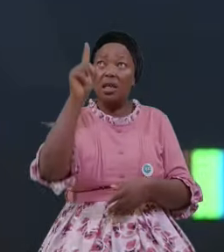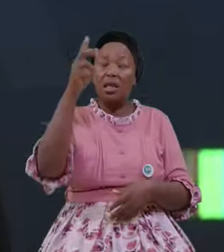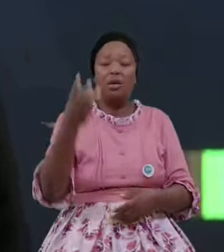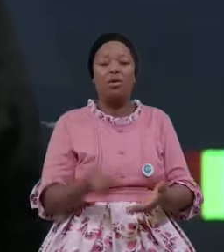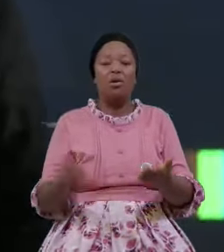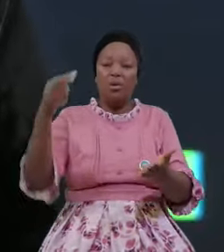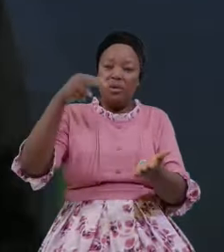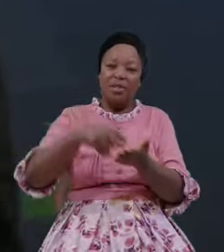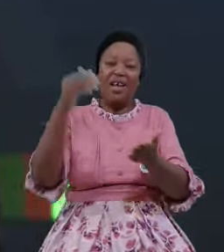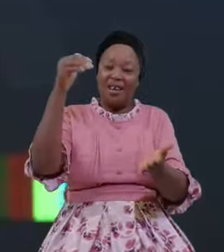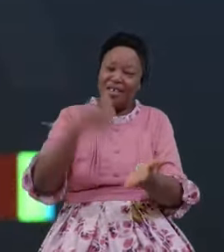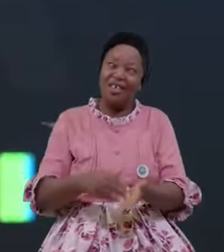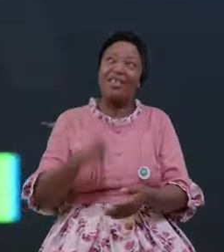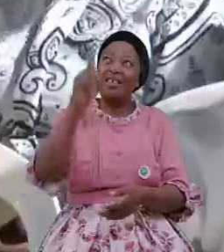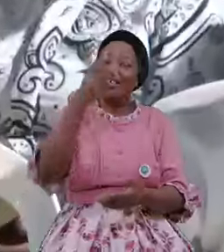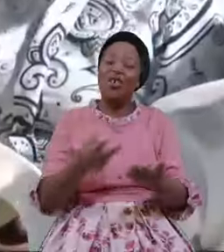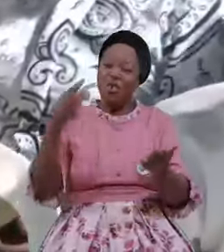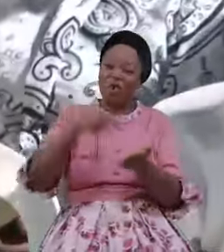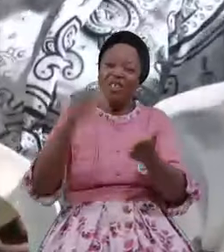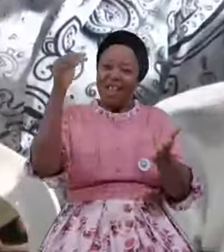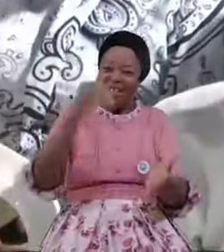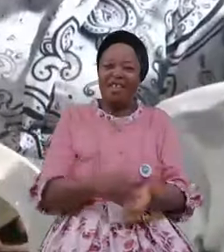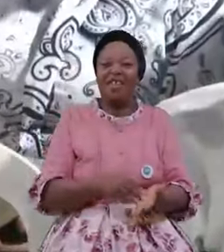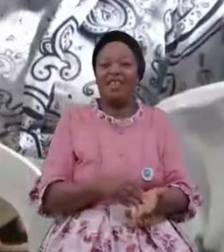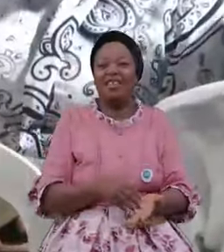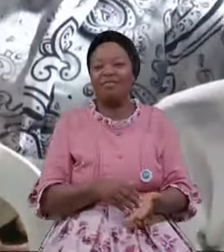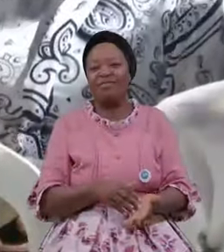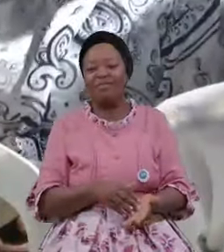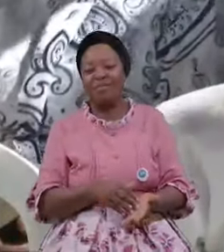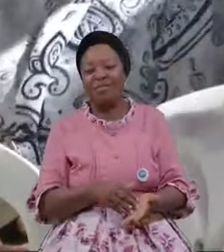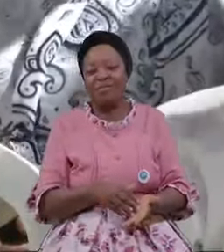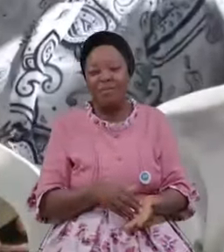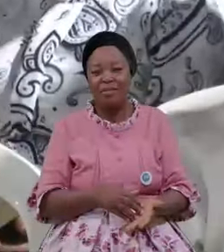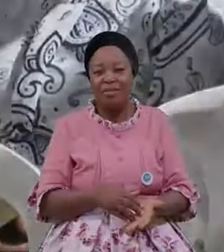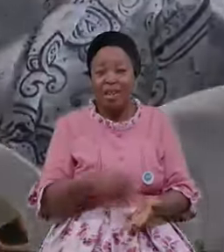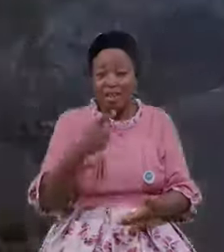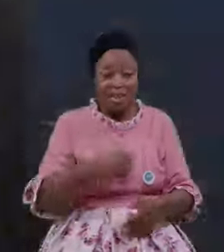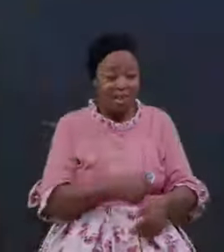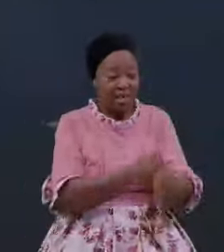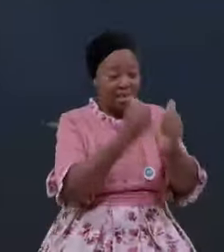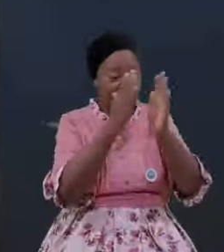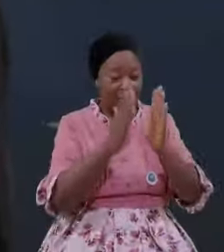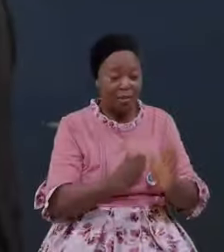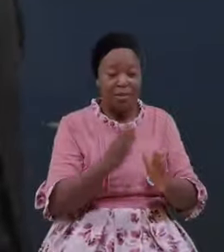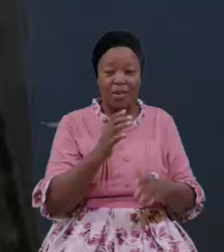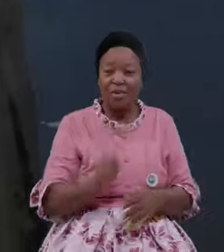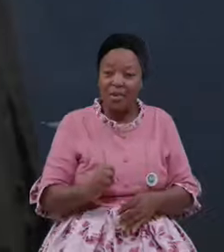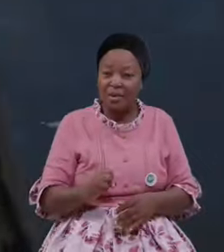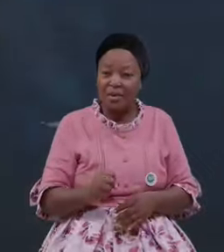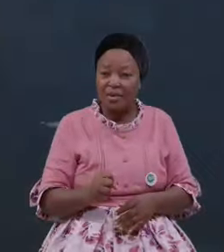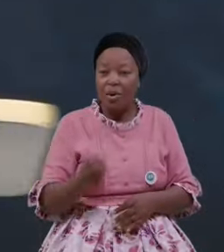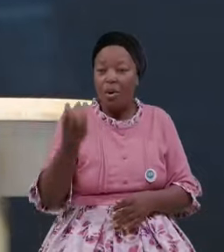I said he rose again. The disciples were